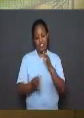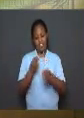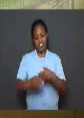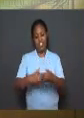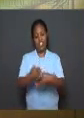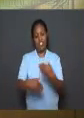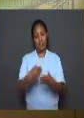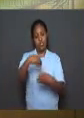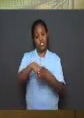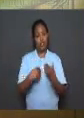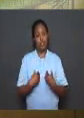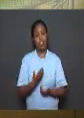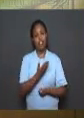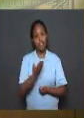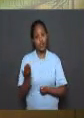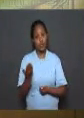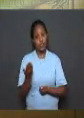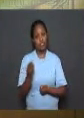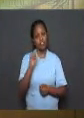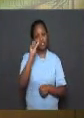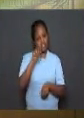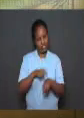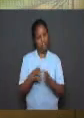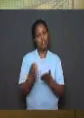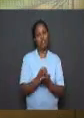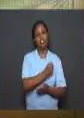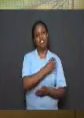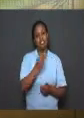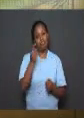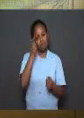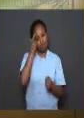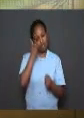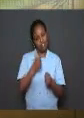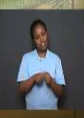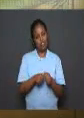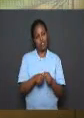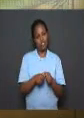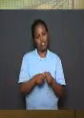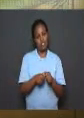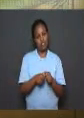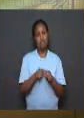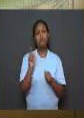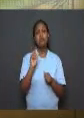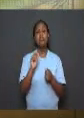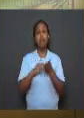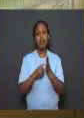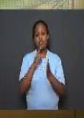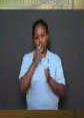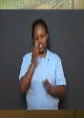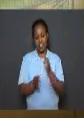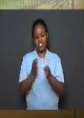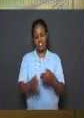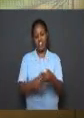law, let us take a moment to recall what due process of law means.